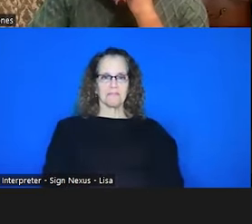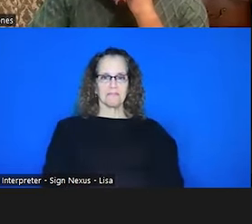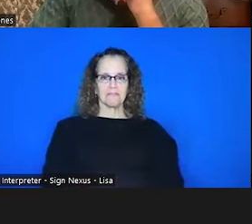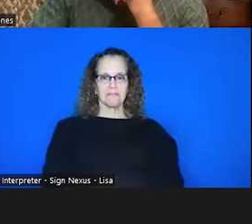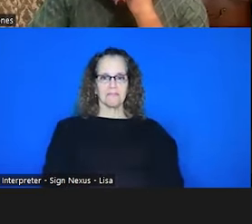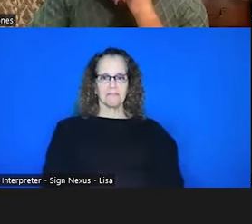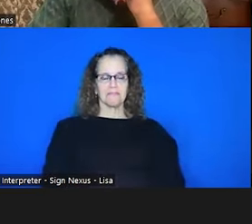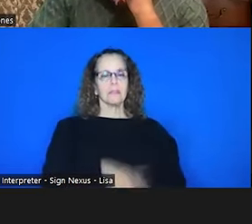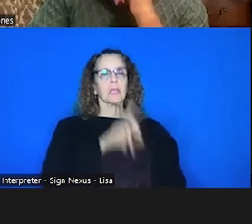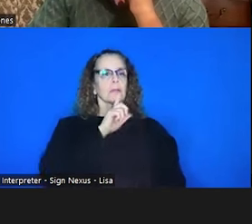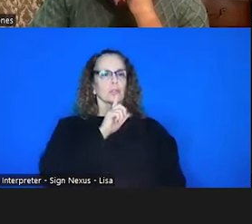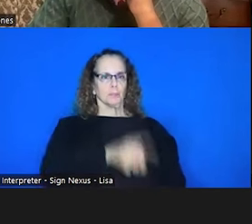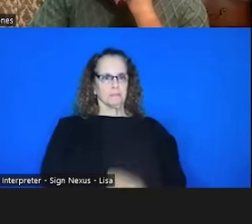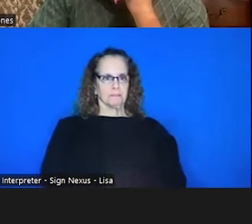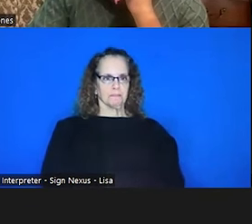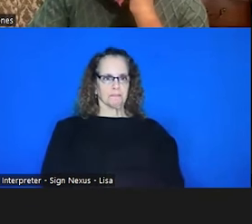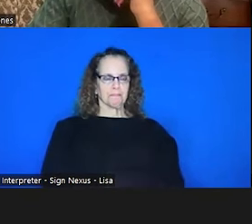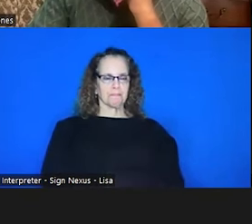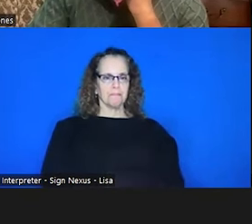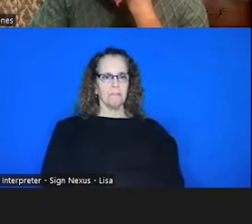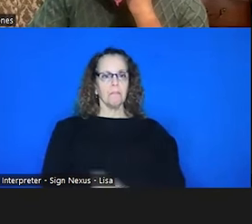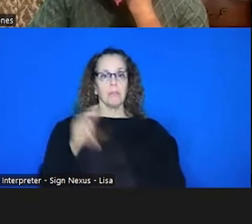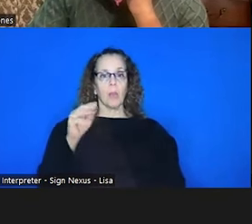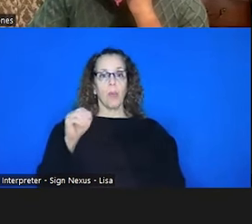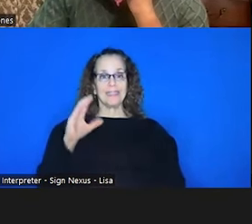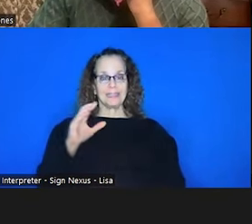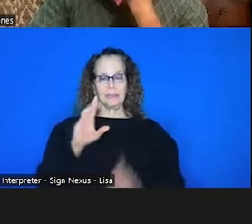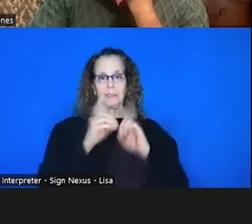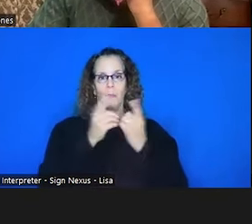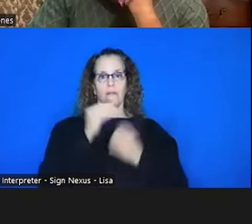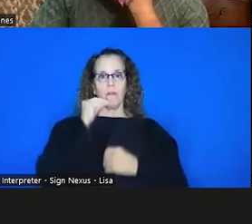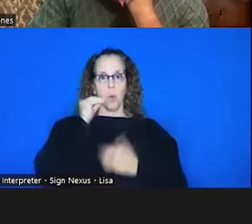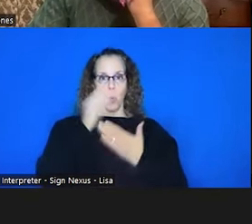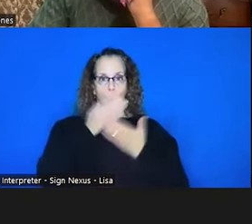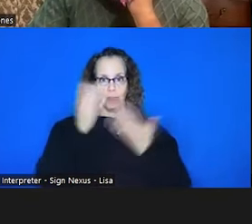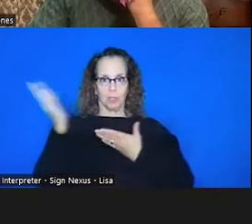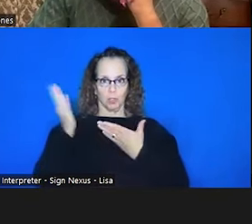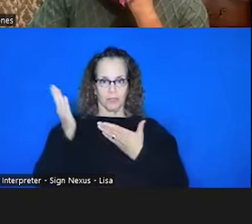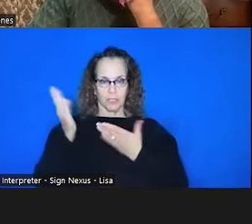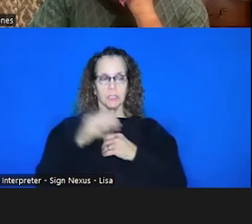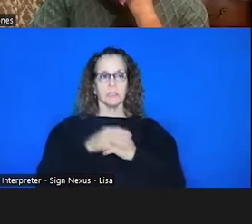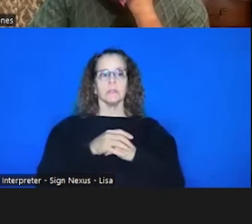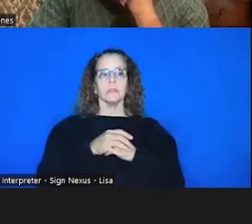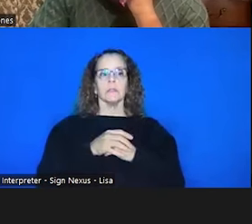Certainly. So at the New York City Department of Homeless Services, there is an understanding